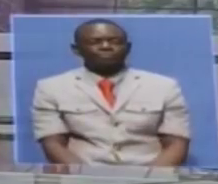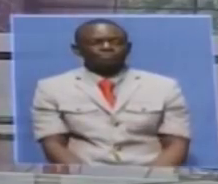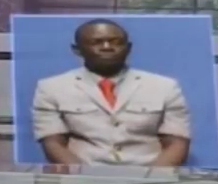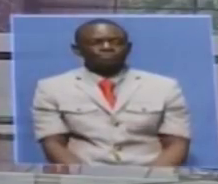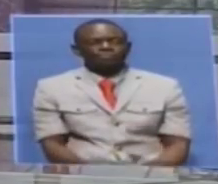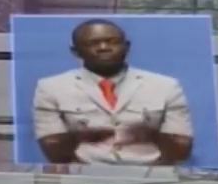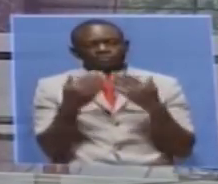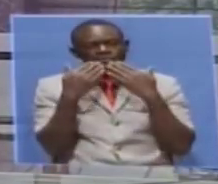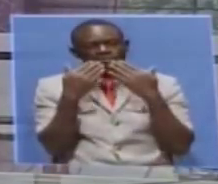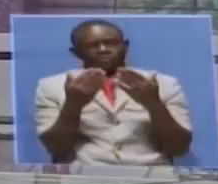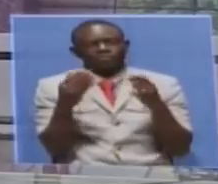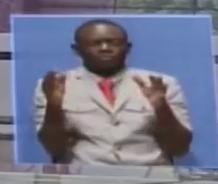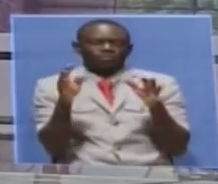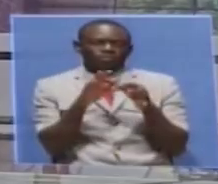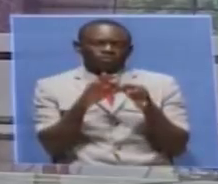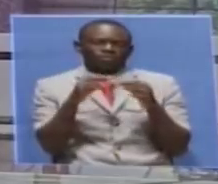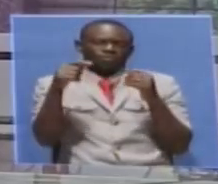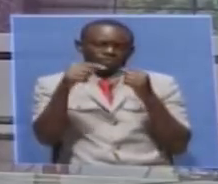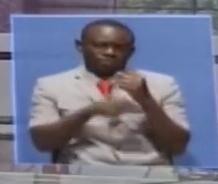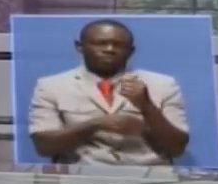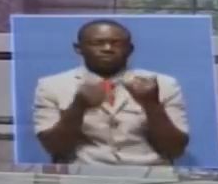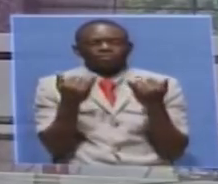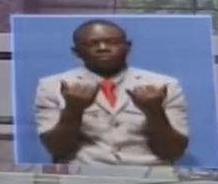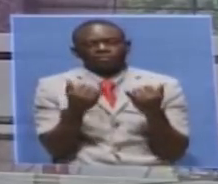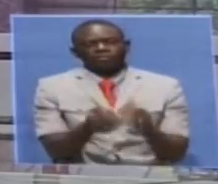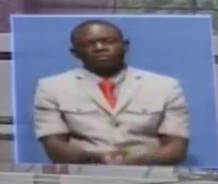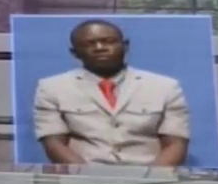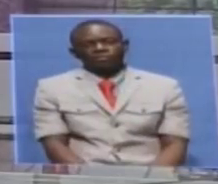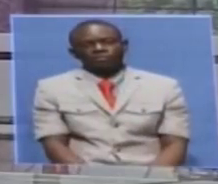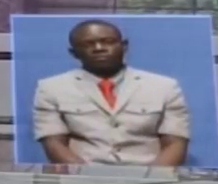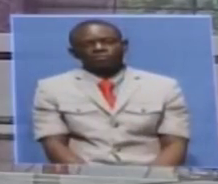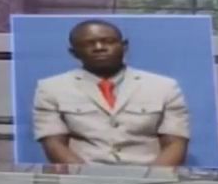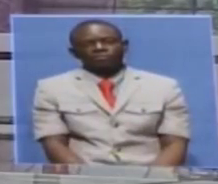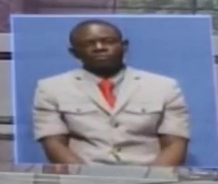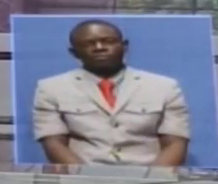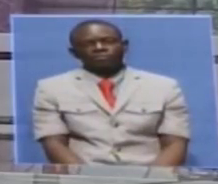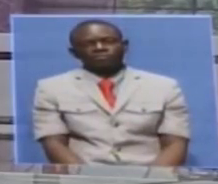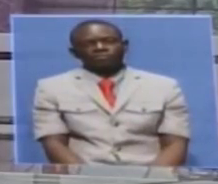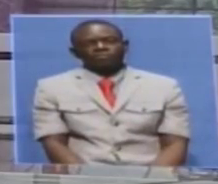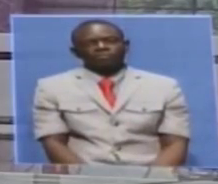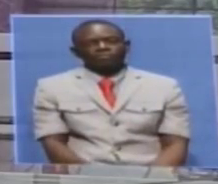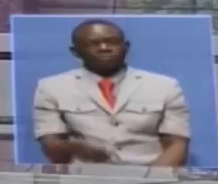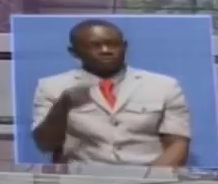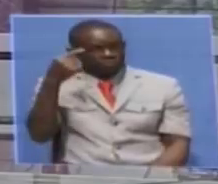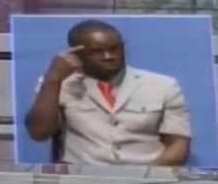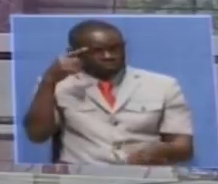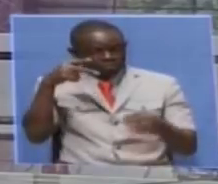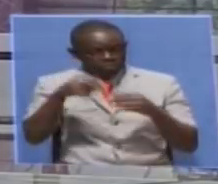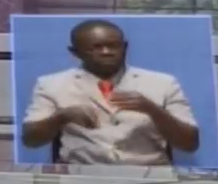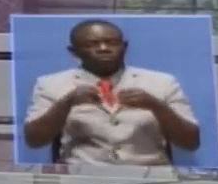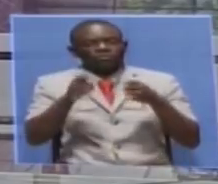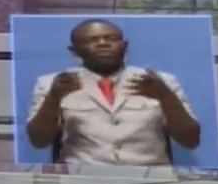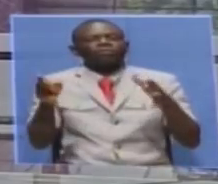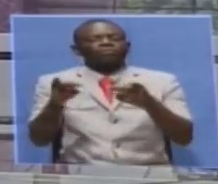Thank you so much for joining us, and now the news in detail. Government has launched the National Land Titling Program